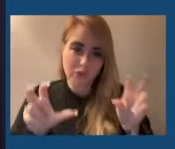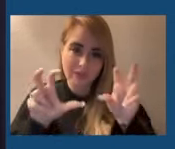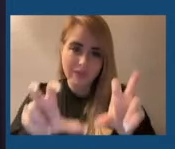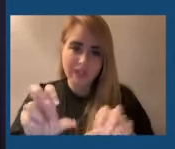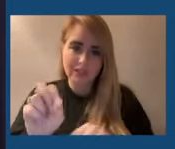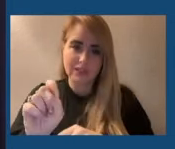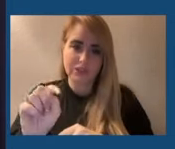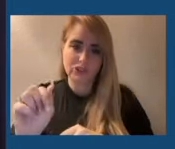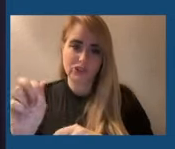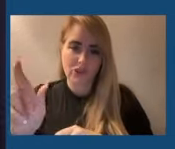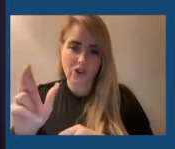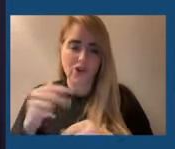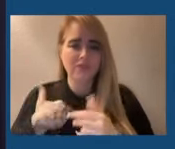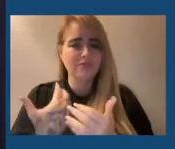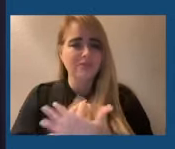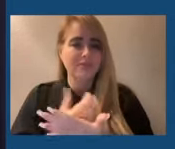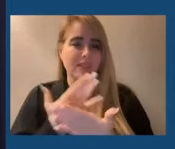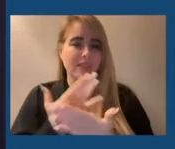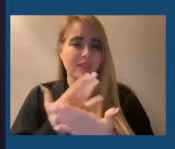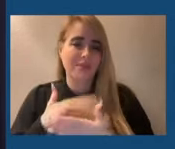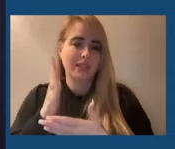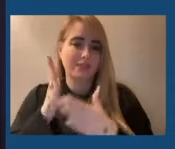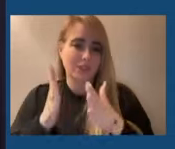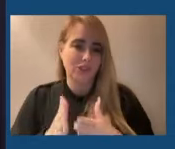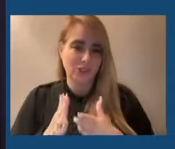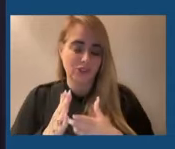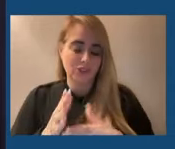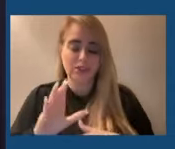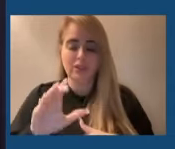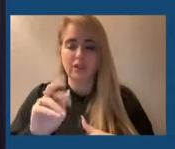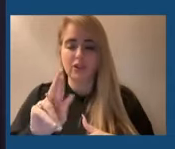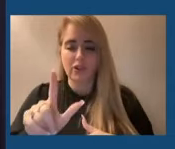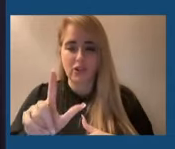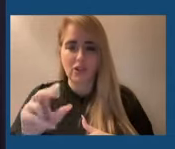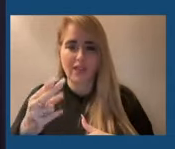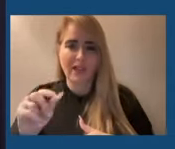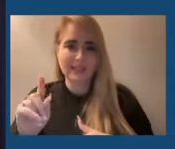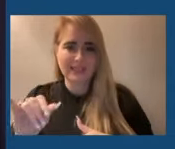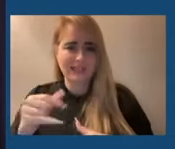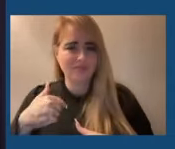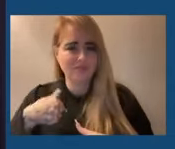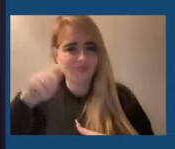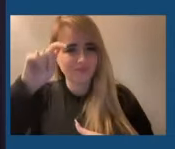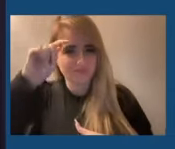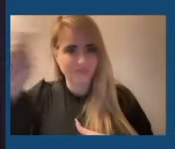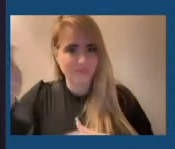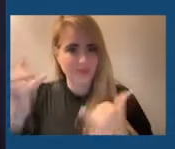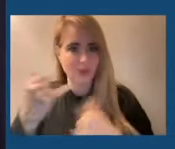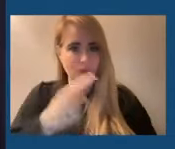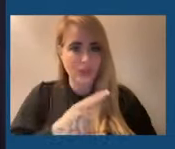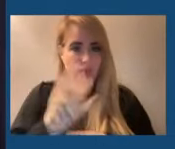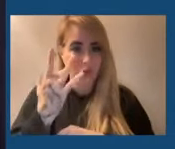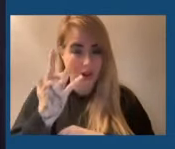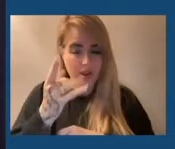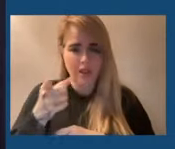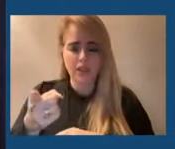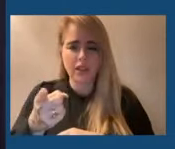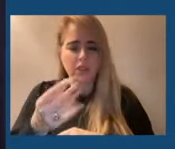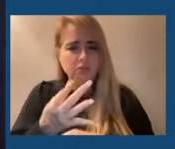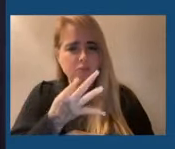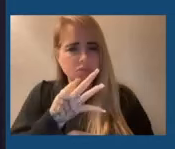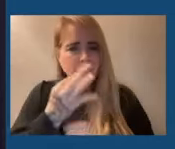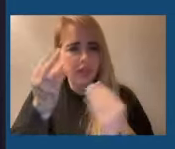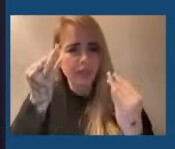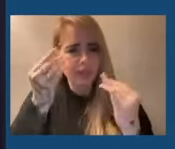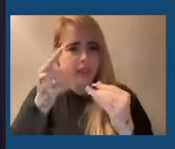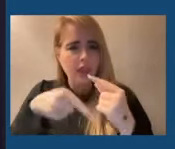And I really want to thank my speaker, Speaker Carl Hasty, and acknowledge him today, because he thinks about every single member. It's not